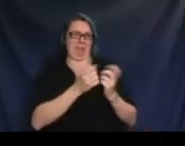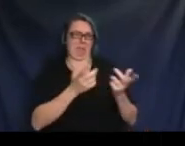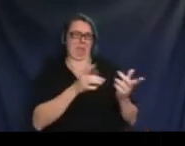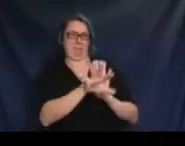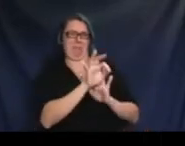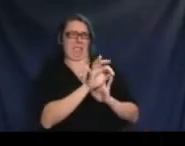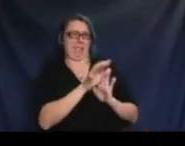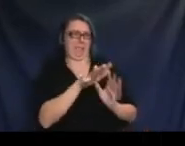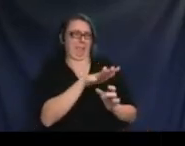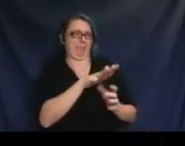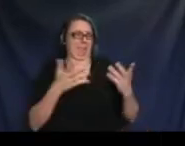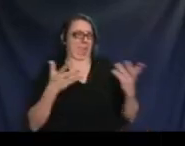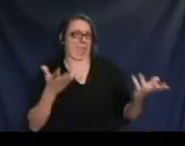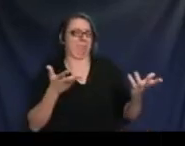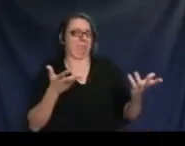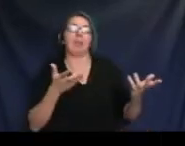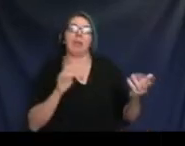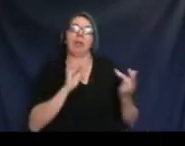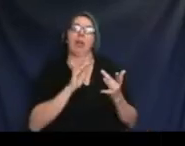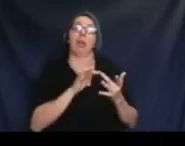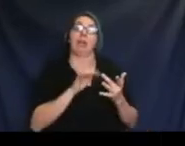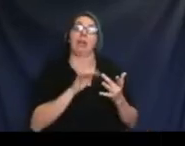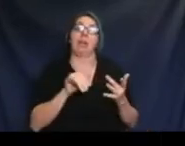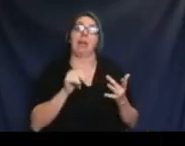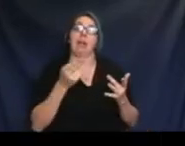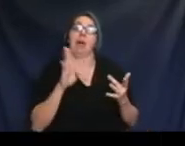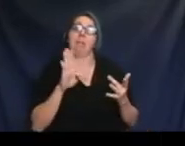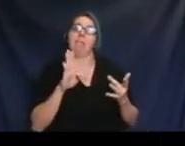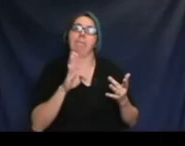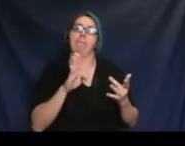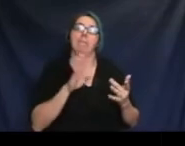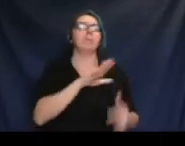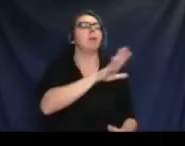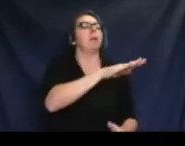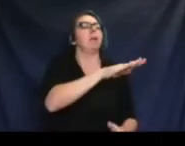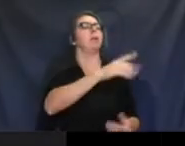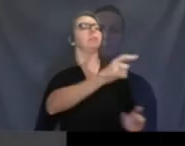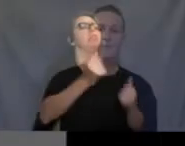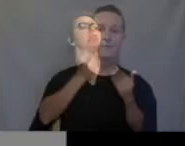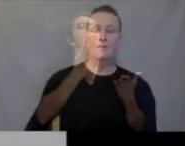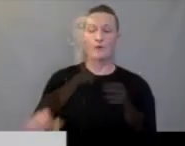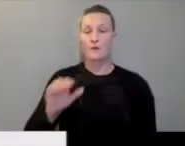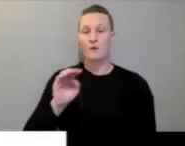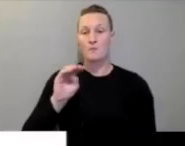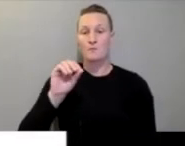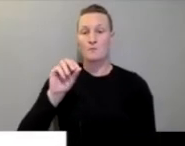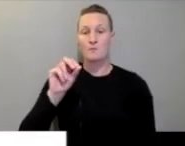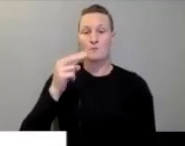them through these community hubs. Are we ready to open that up to questions?